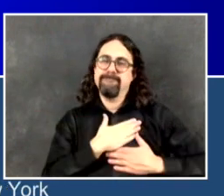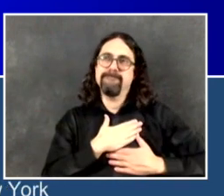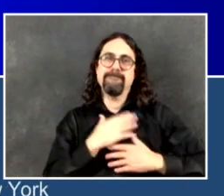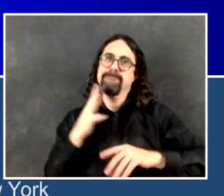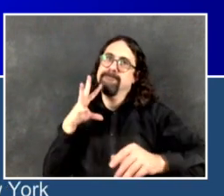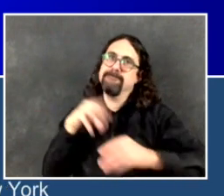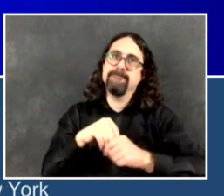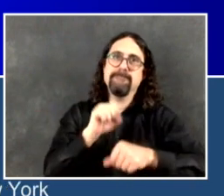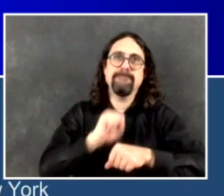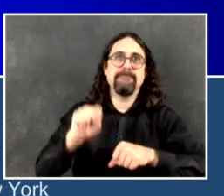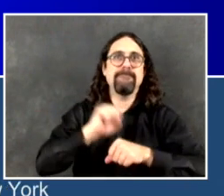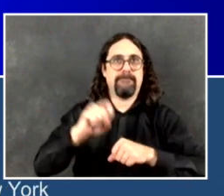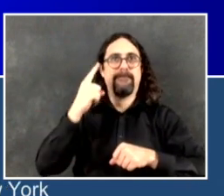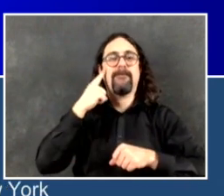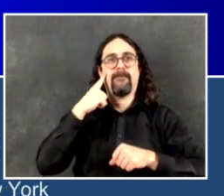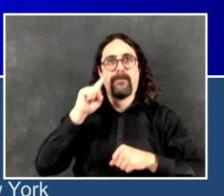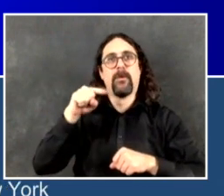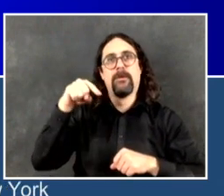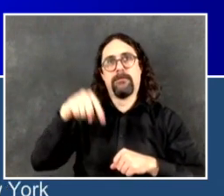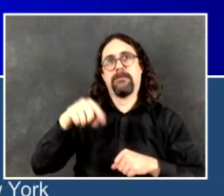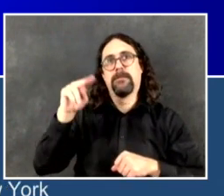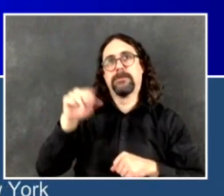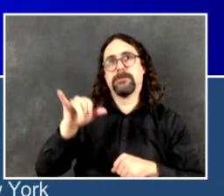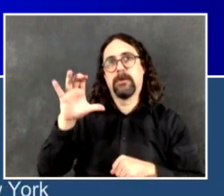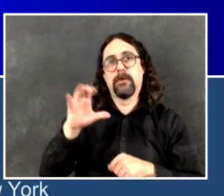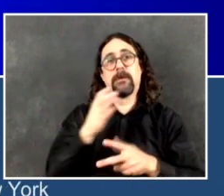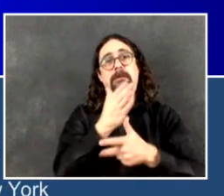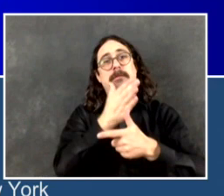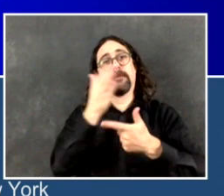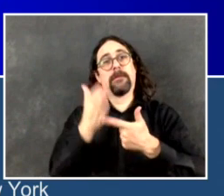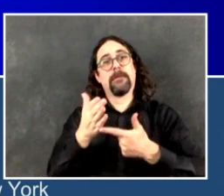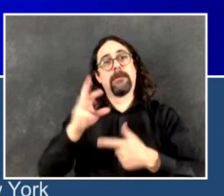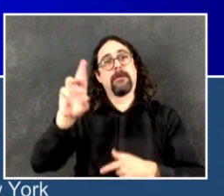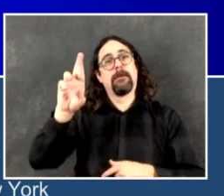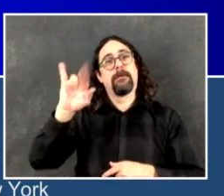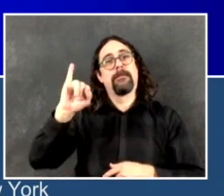former lieutenant governor of New York State, a legend.